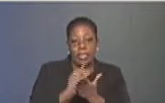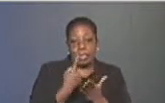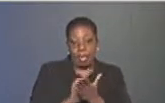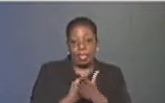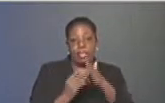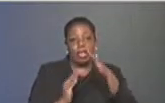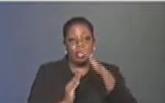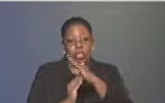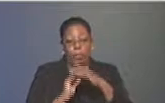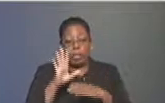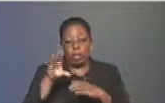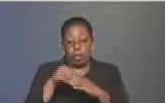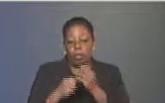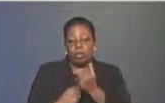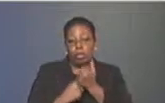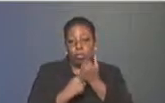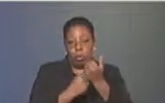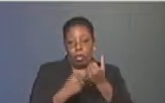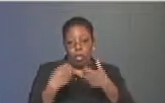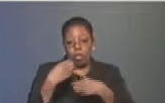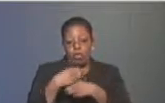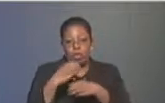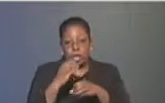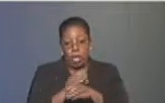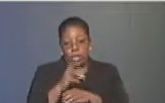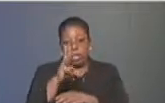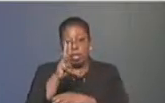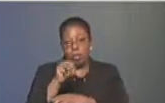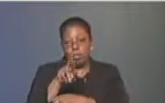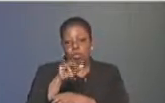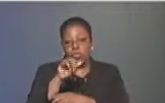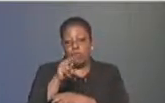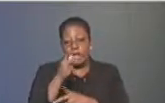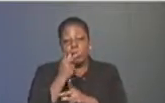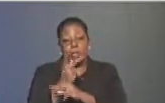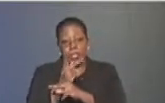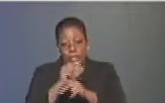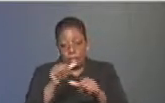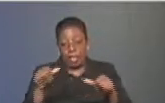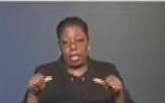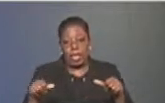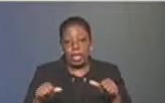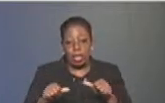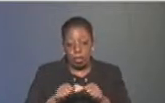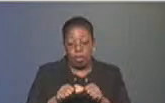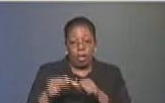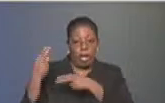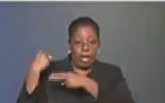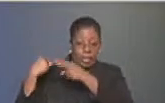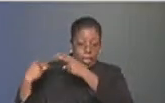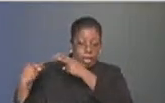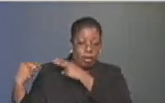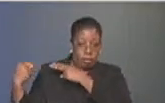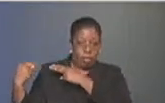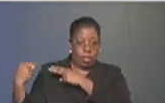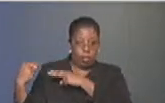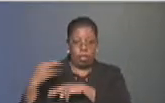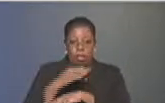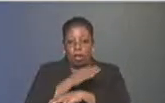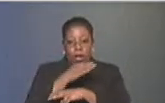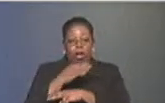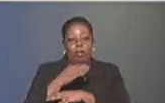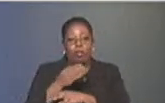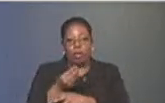various topics, including supporting the creation of marine protected areas, re-embracing heritage crops to achieve food